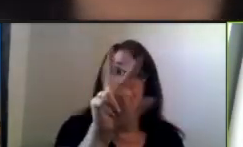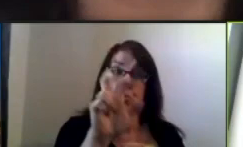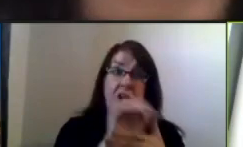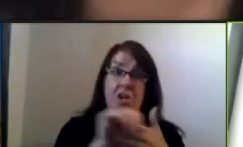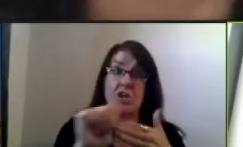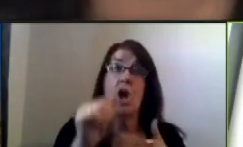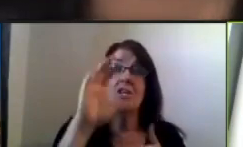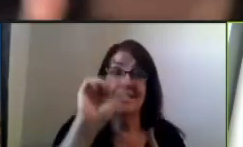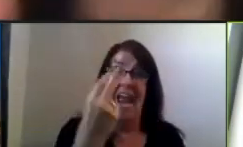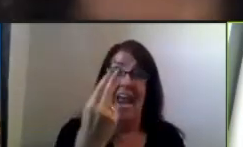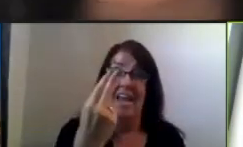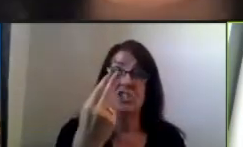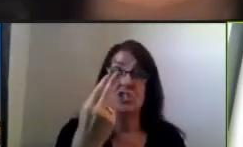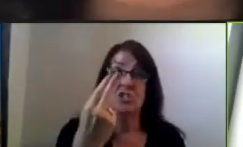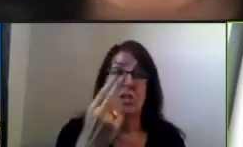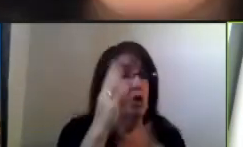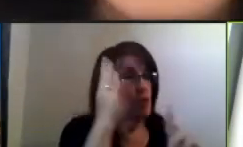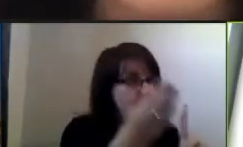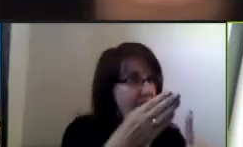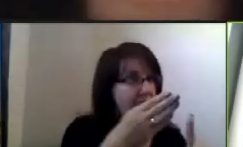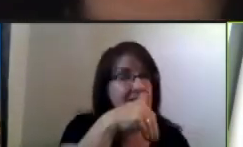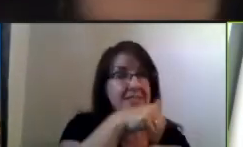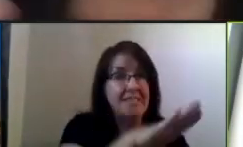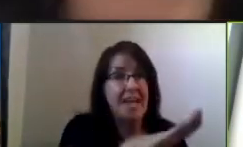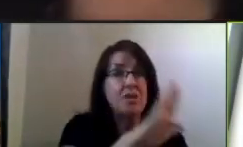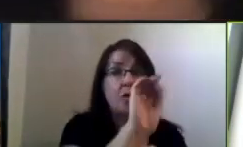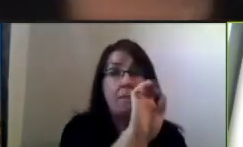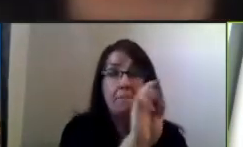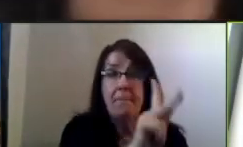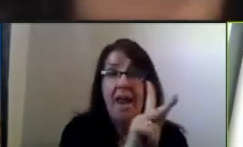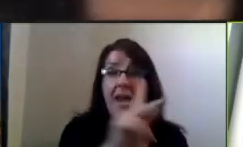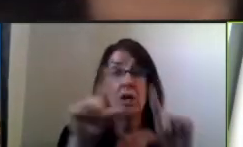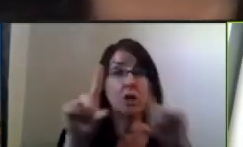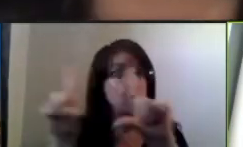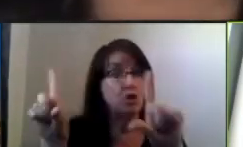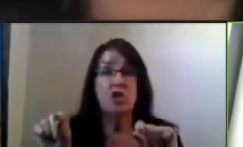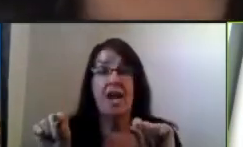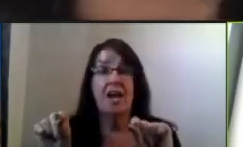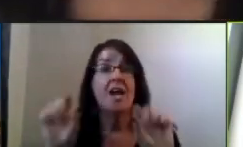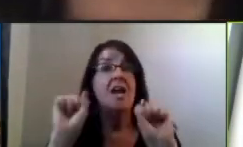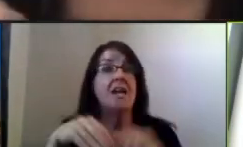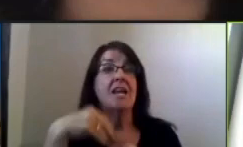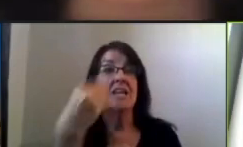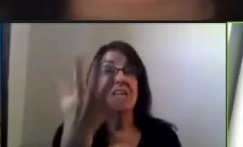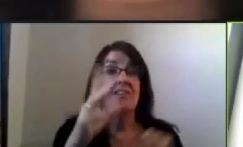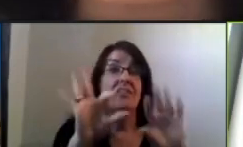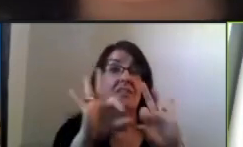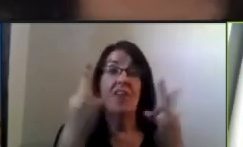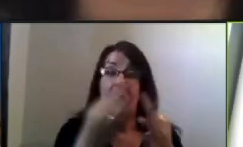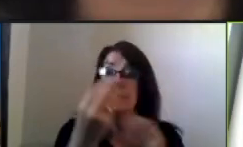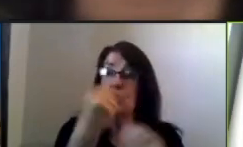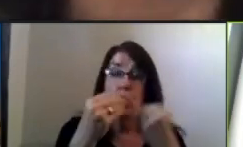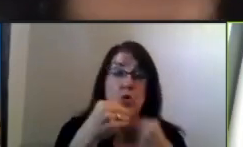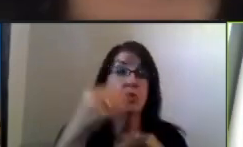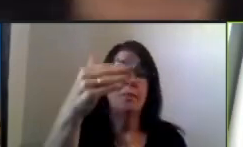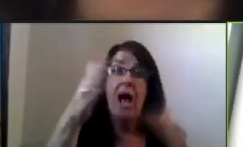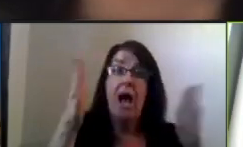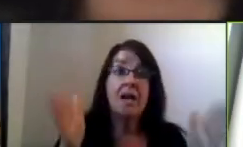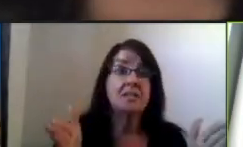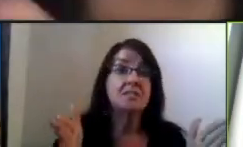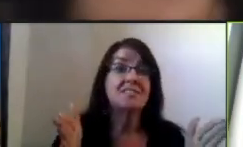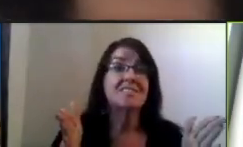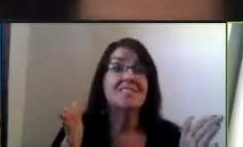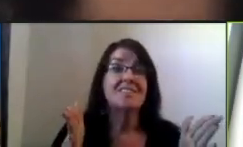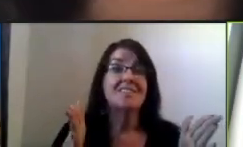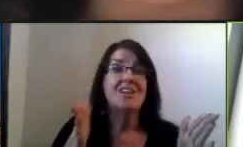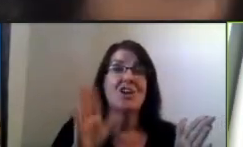assistance, whether that be directly sent to your bank account or a check. We're able to provide families with grocery boxes. We've fed